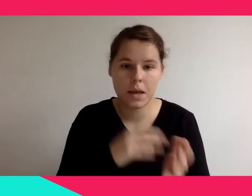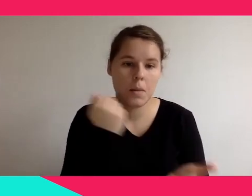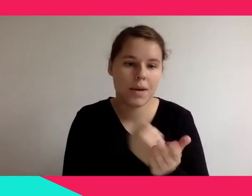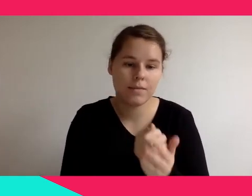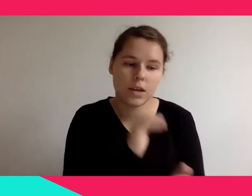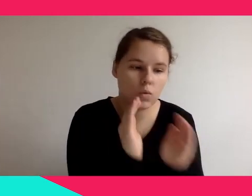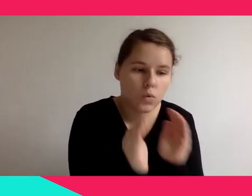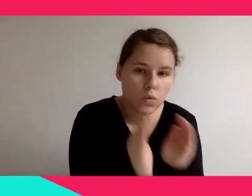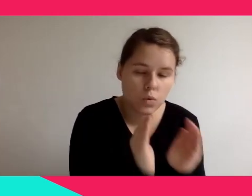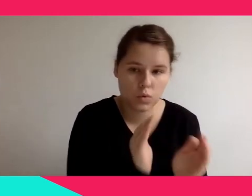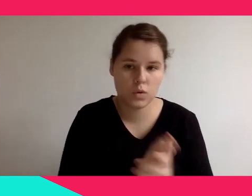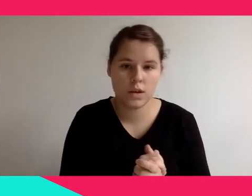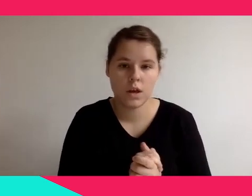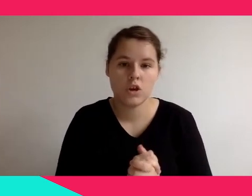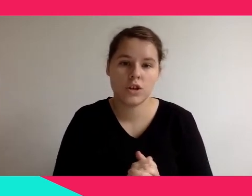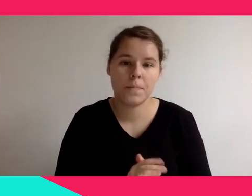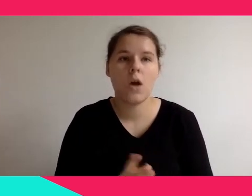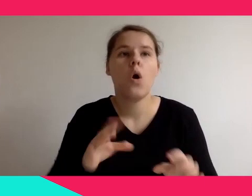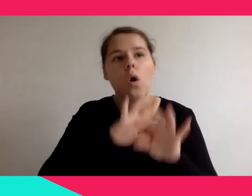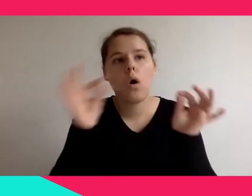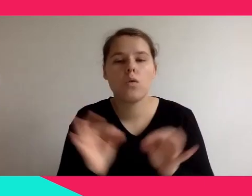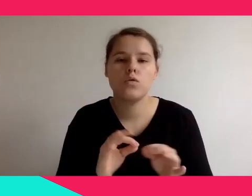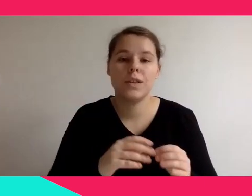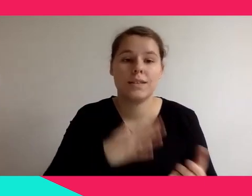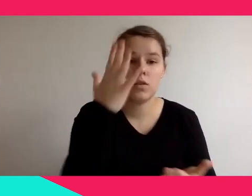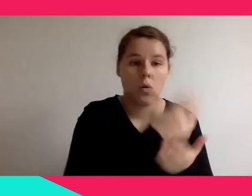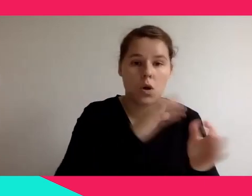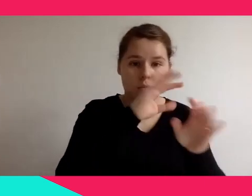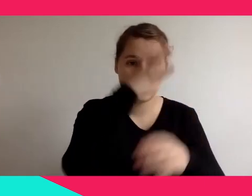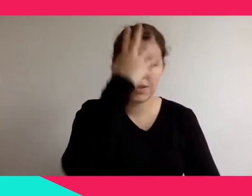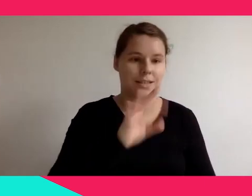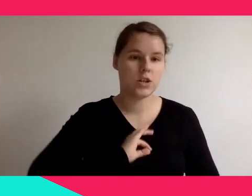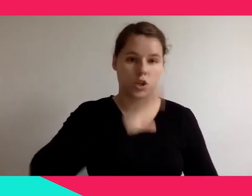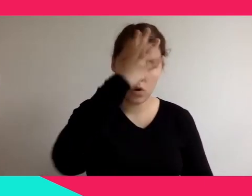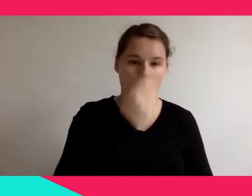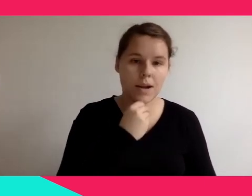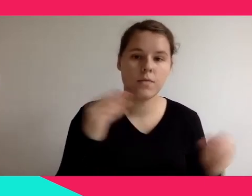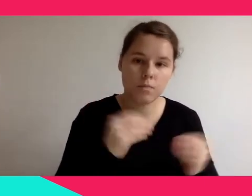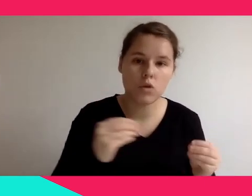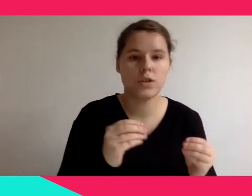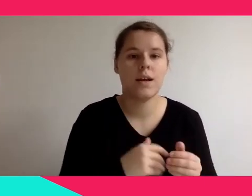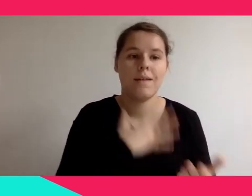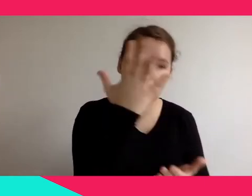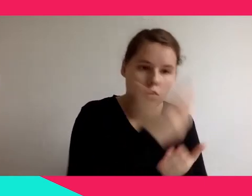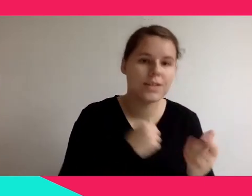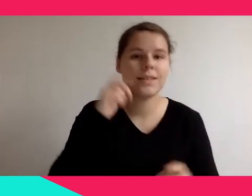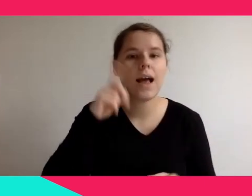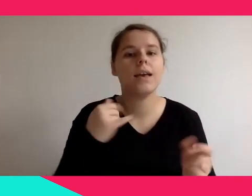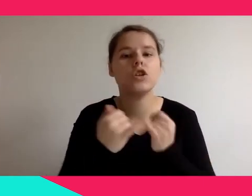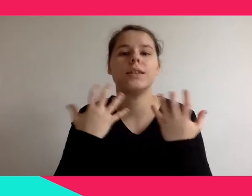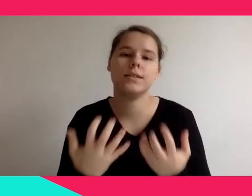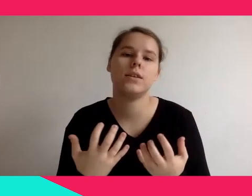say, oh, we did this in partnership with the Rijksmuseum. And that's actually the new business model of the Rijksmuseum. So for